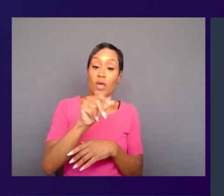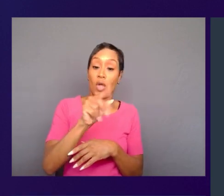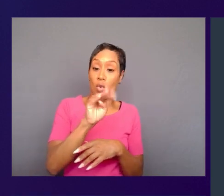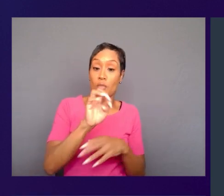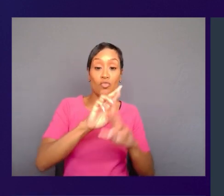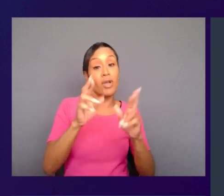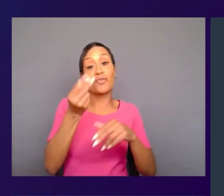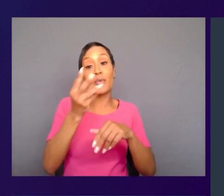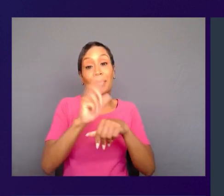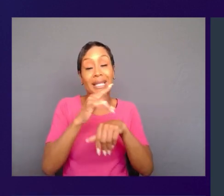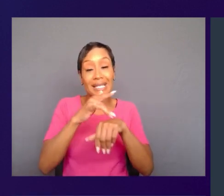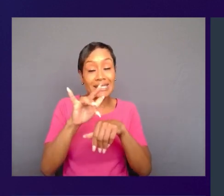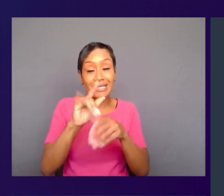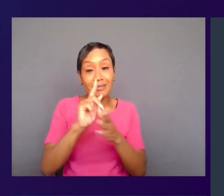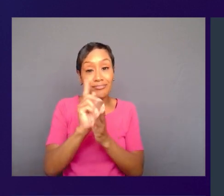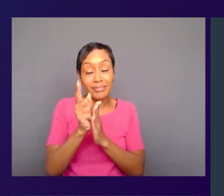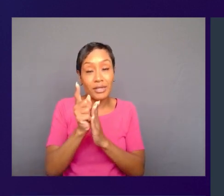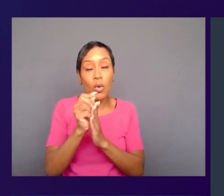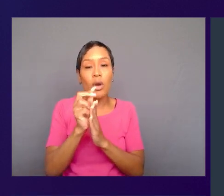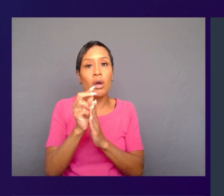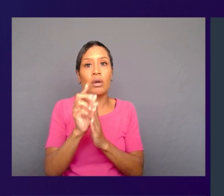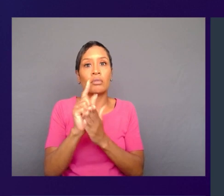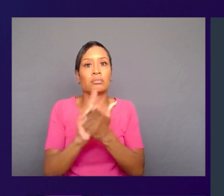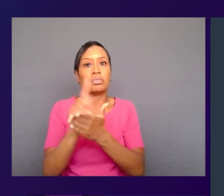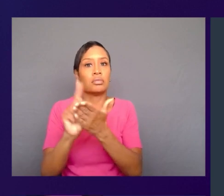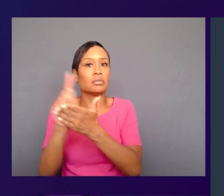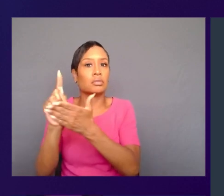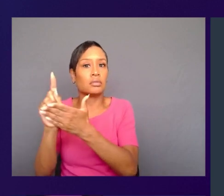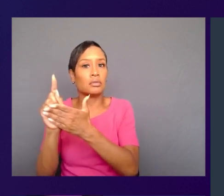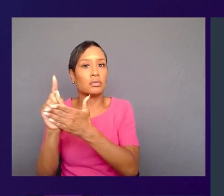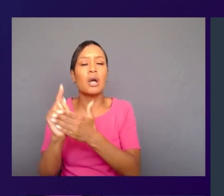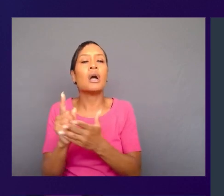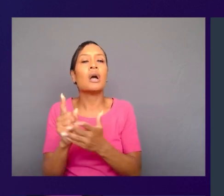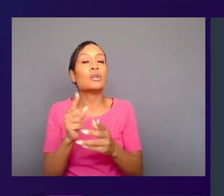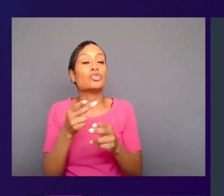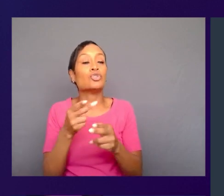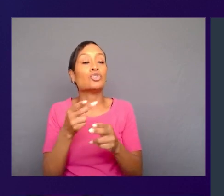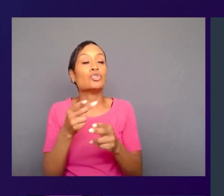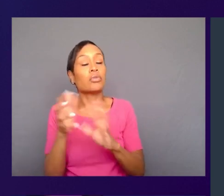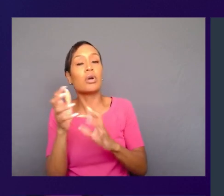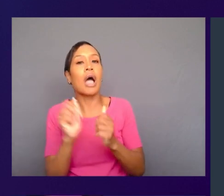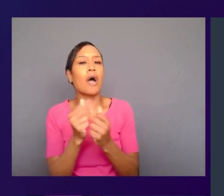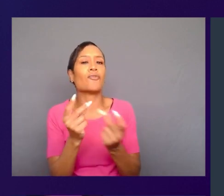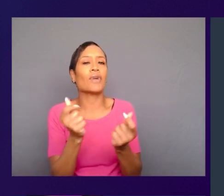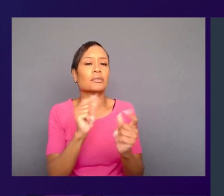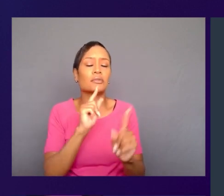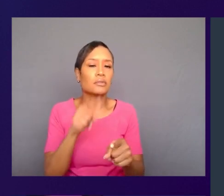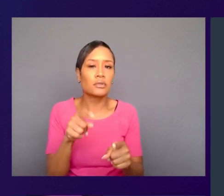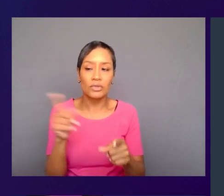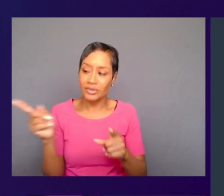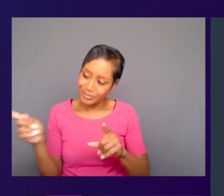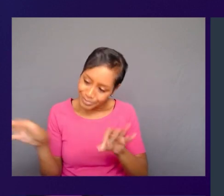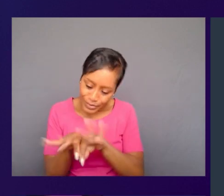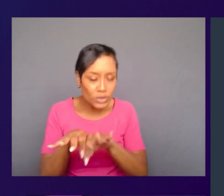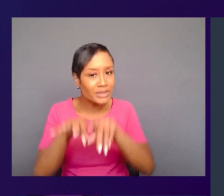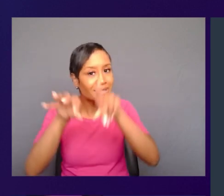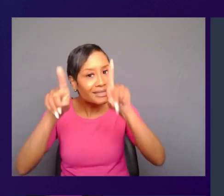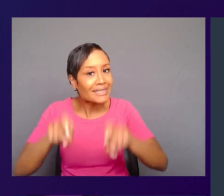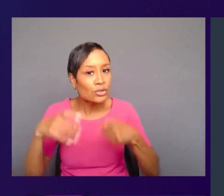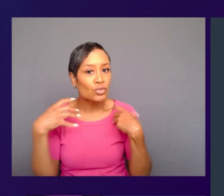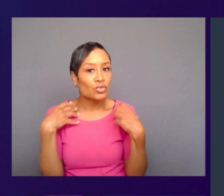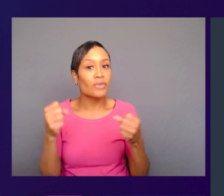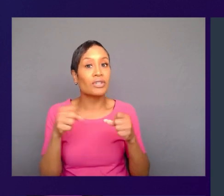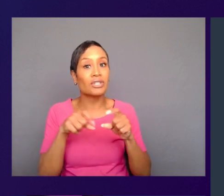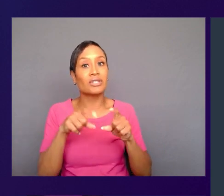couple hours, allowing you to see how well does it respond to those short disruptions, or test your recovery processes during the